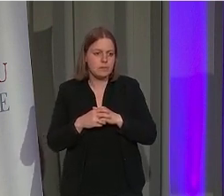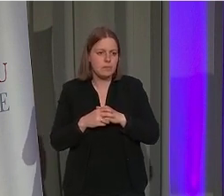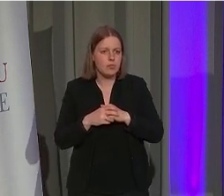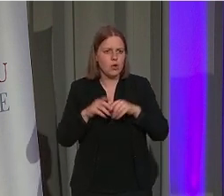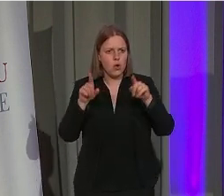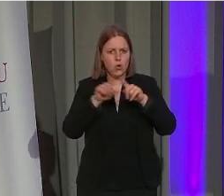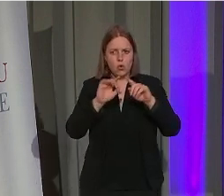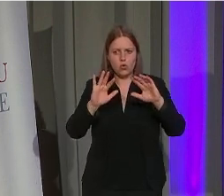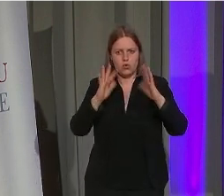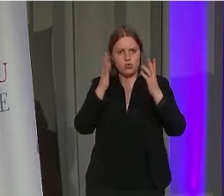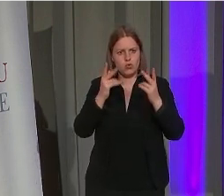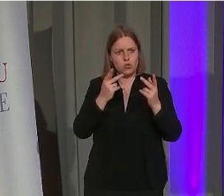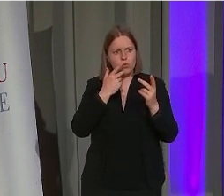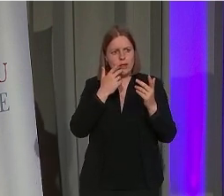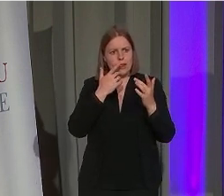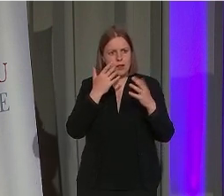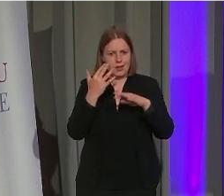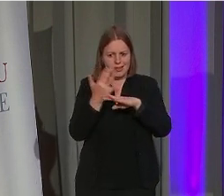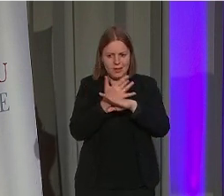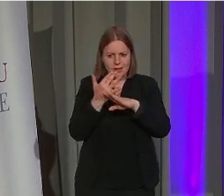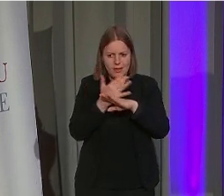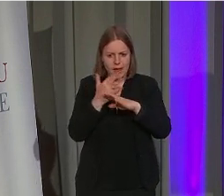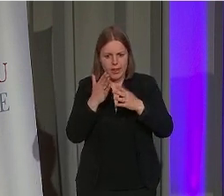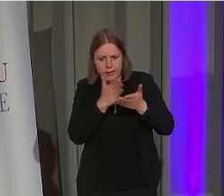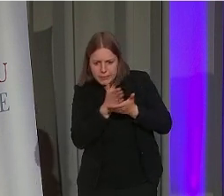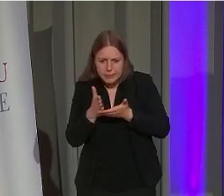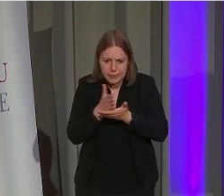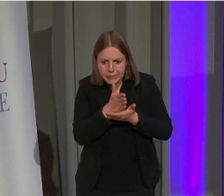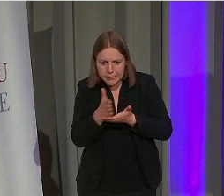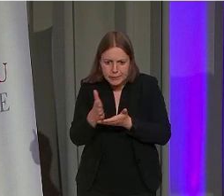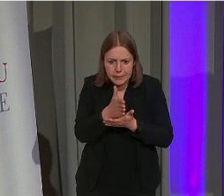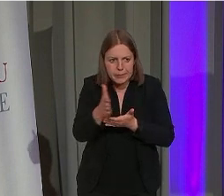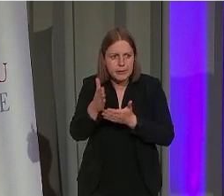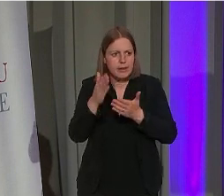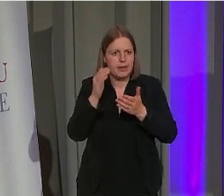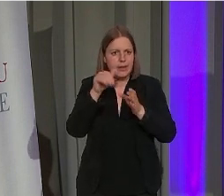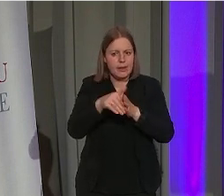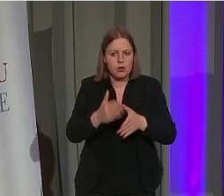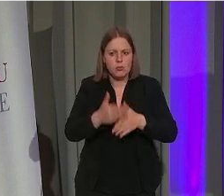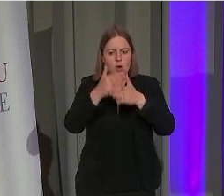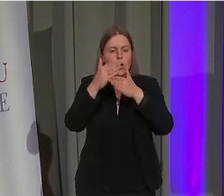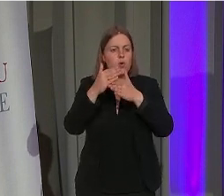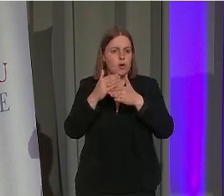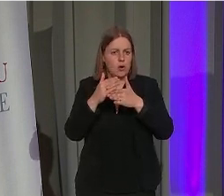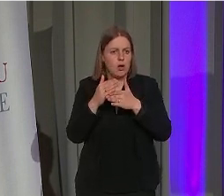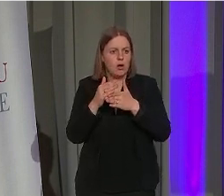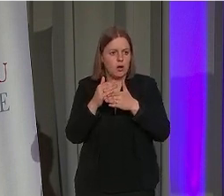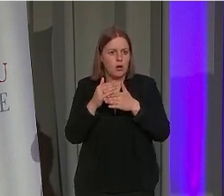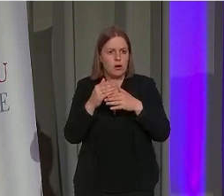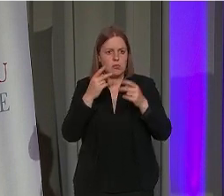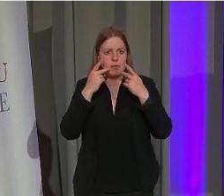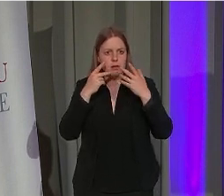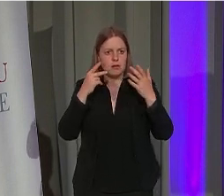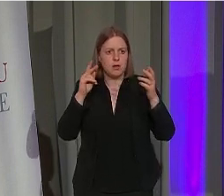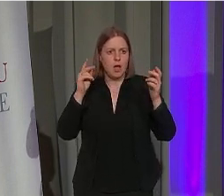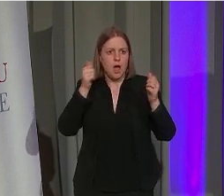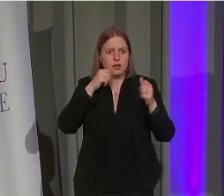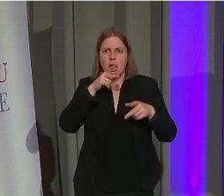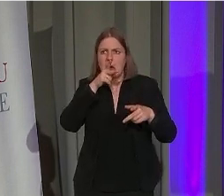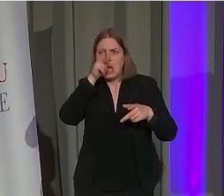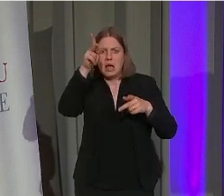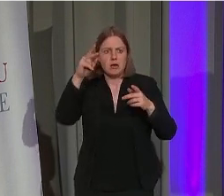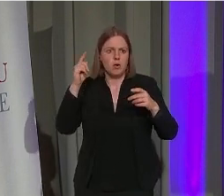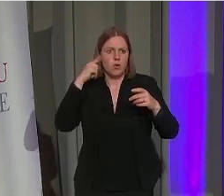or remotely. Also, the way in which they want to organize the visit to the